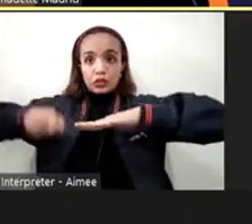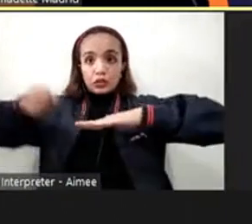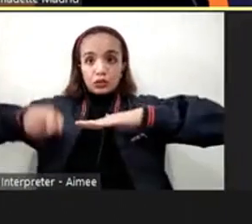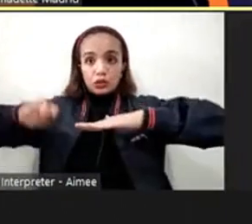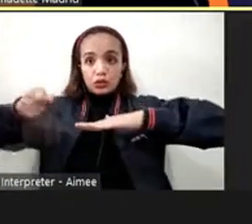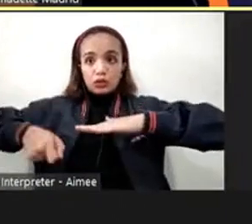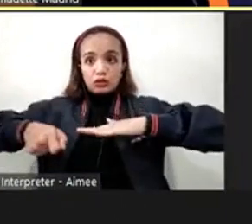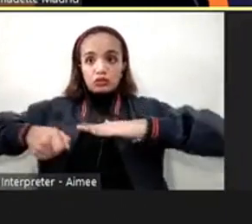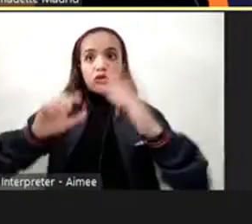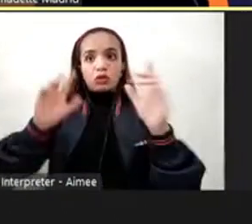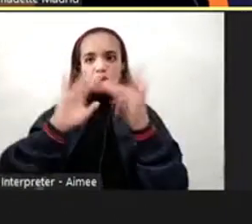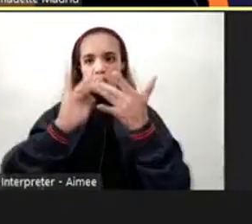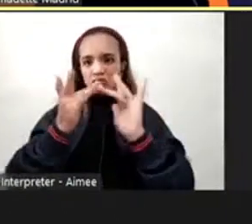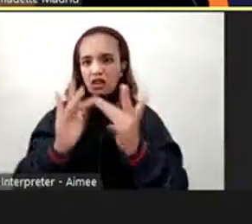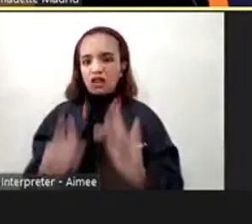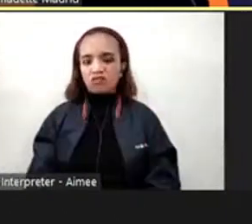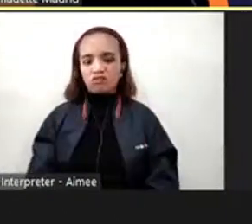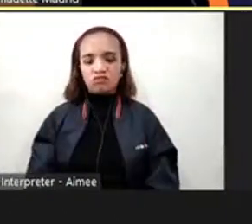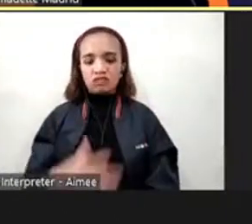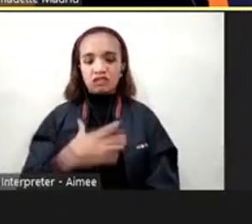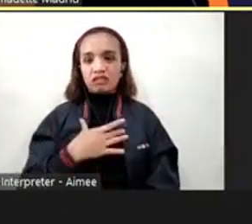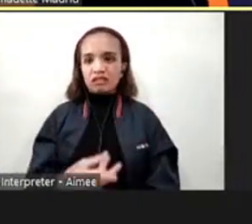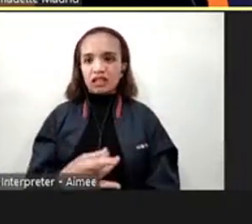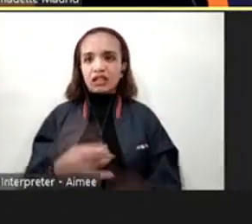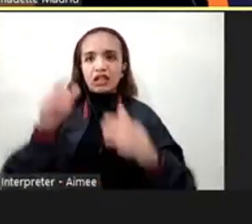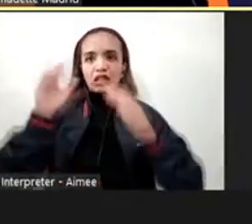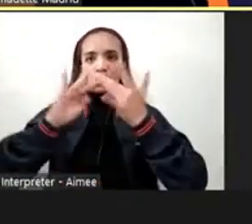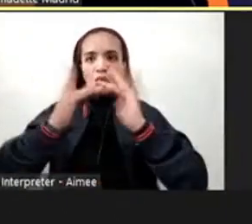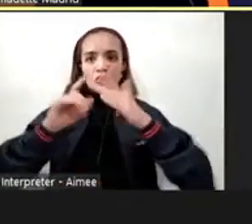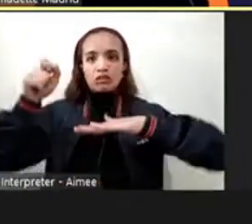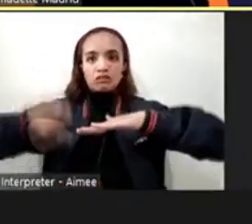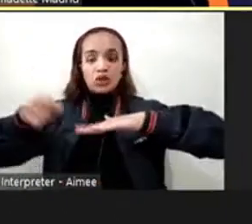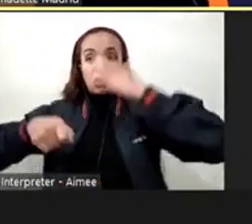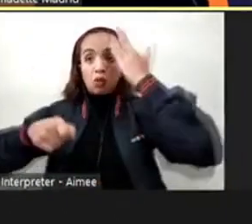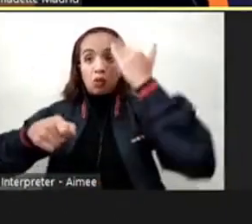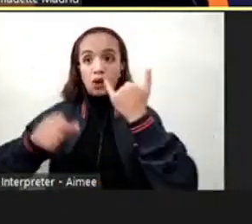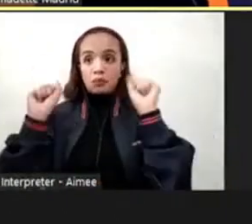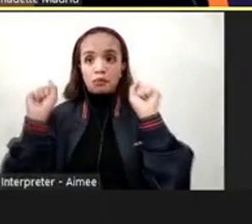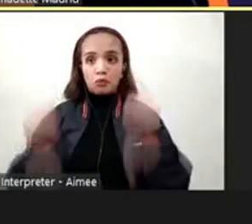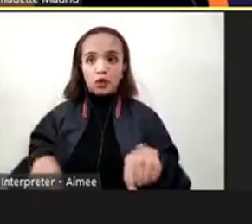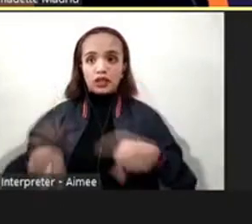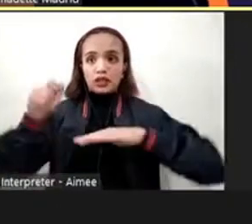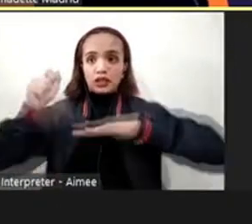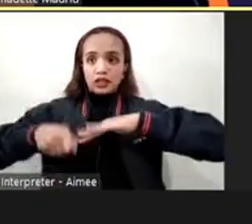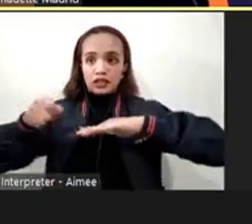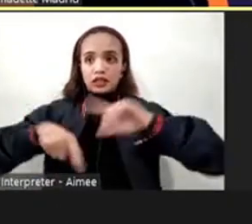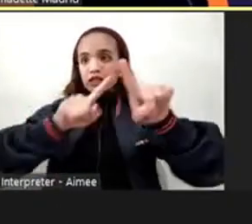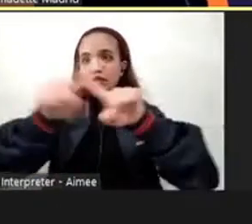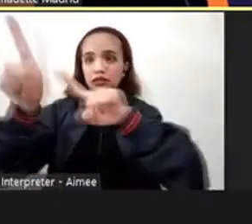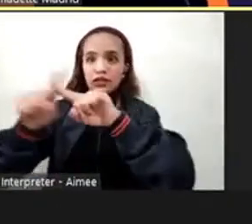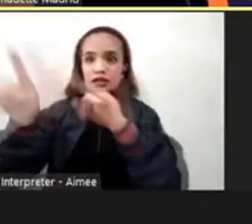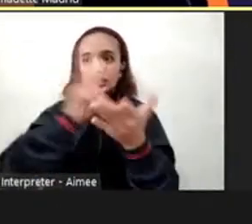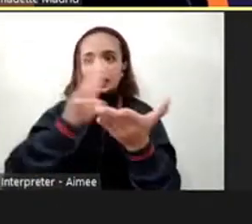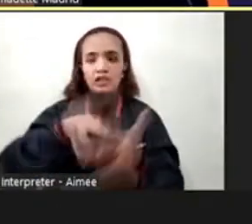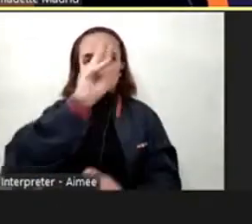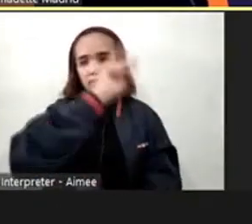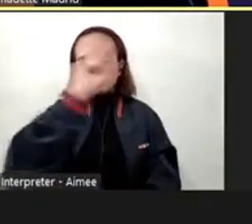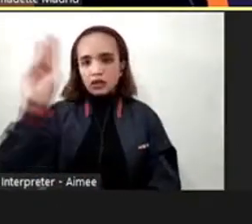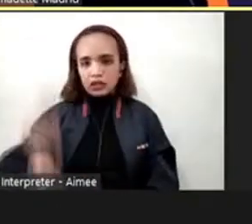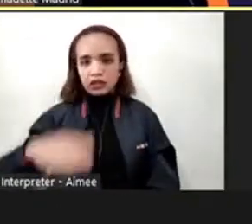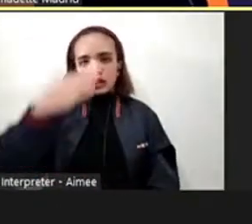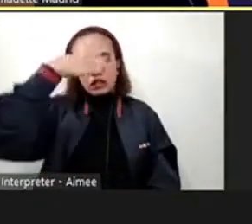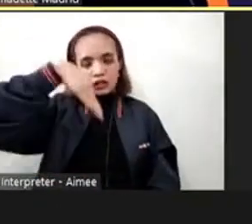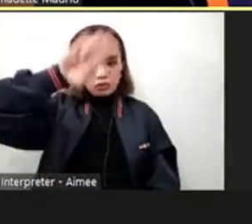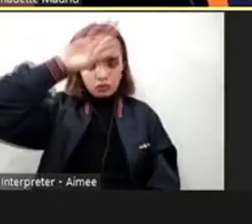online. Actually, we like online court hearings because you can have court hearings in different areas, Manila or Cavite, all